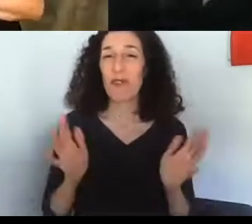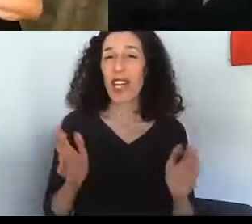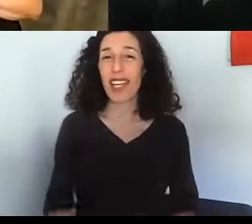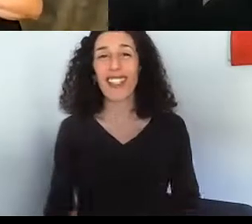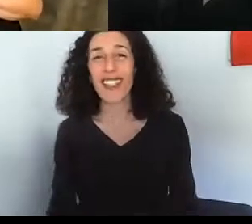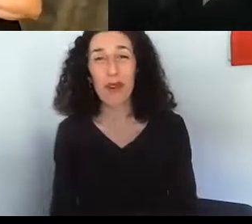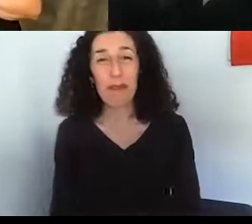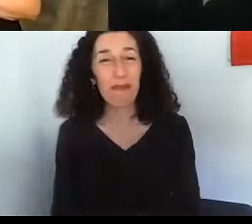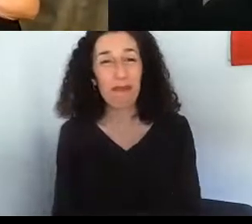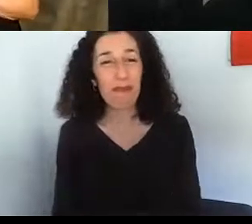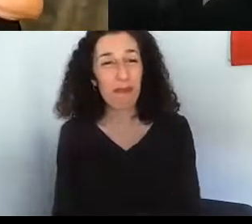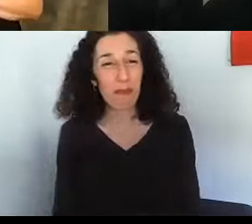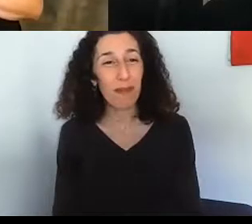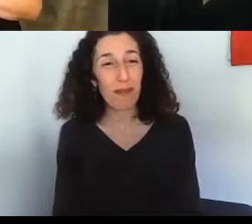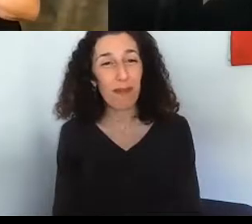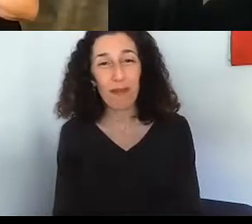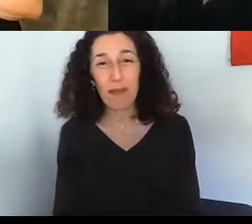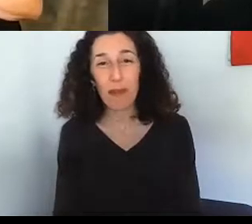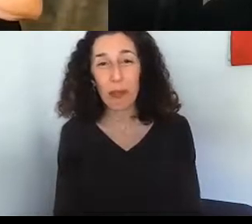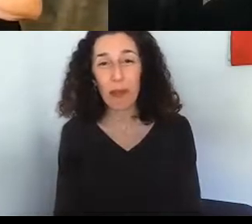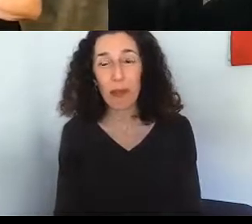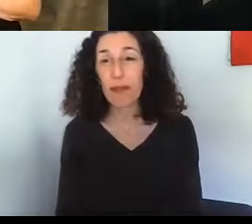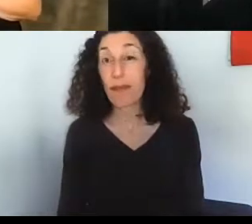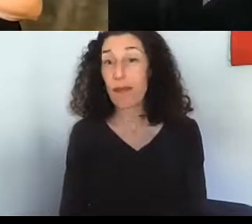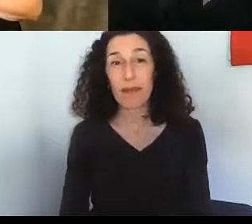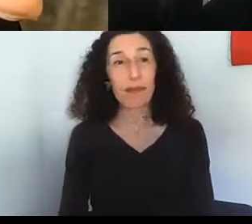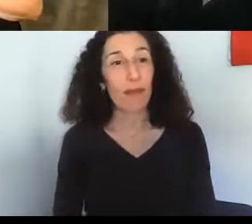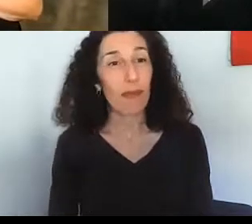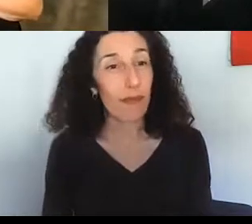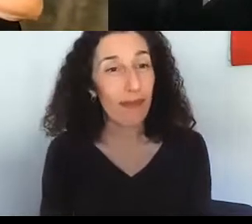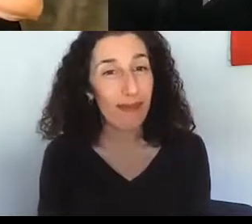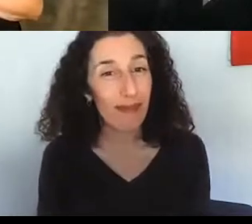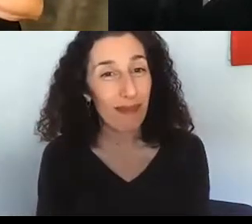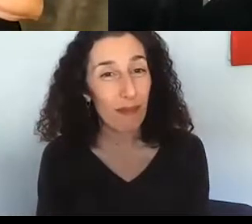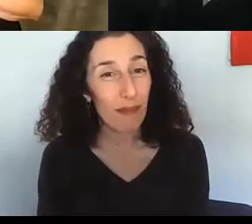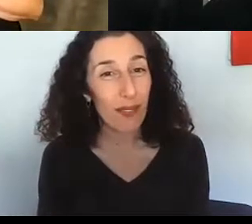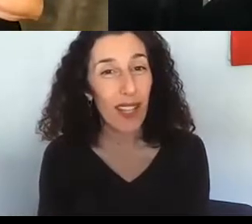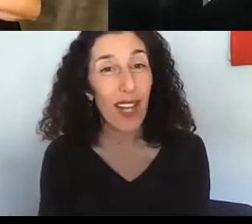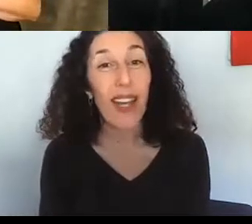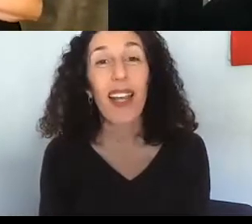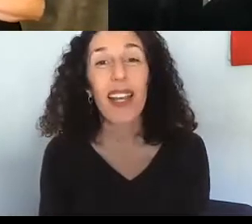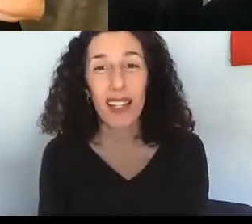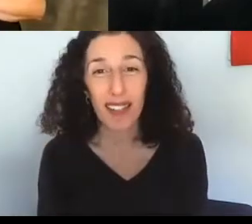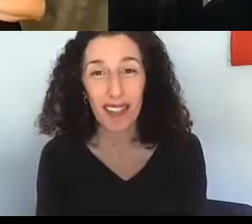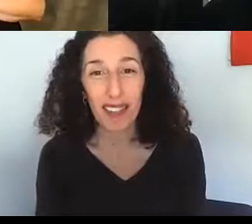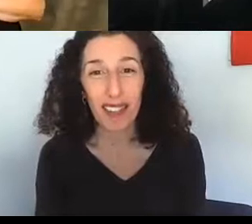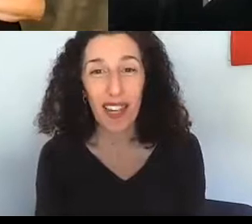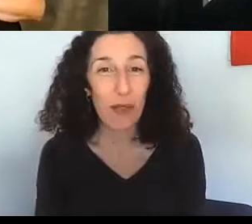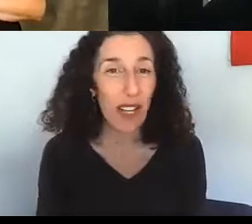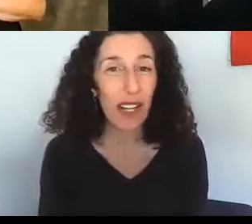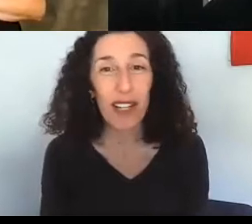Just chatting. Welcome. And do we, is it Andrea? It